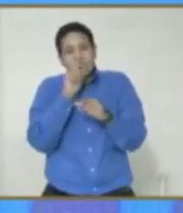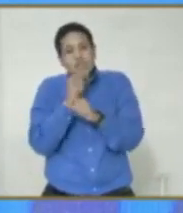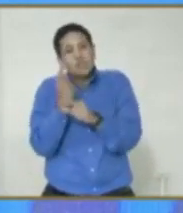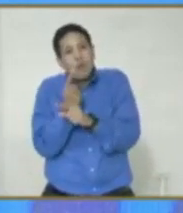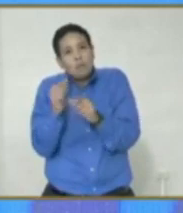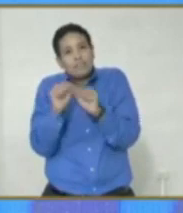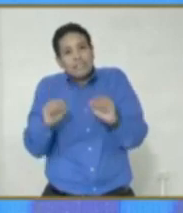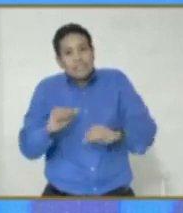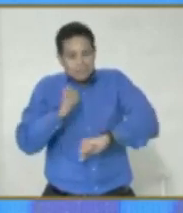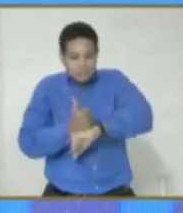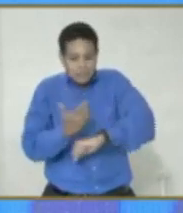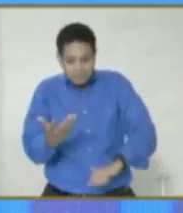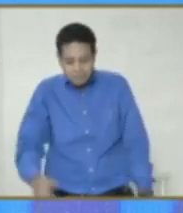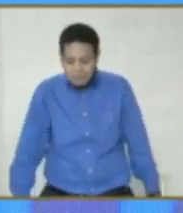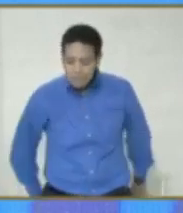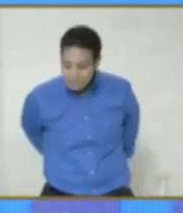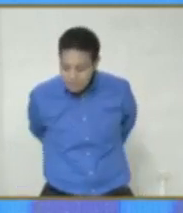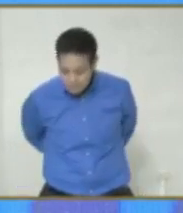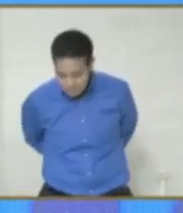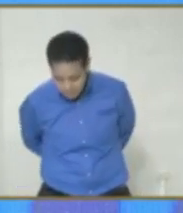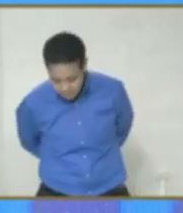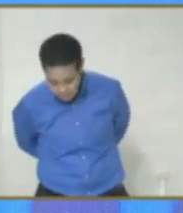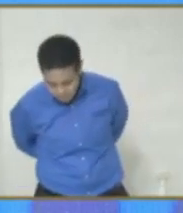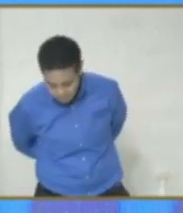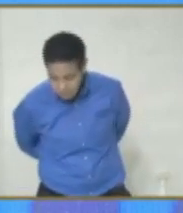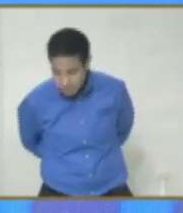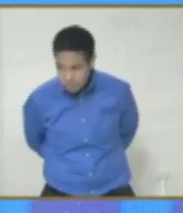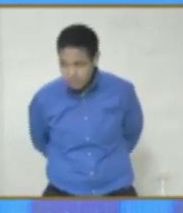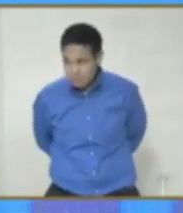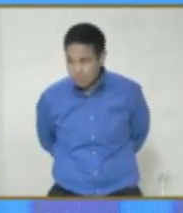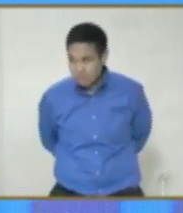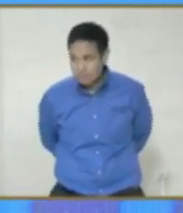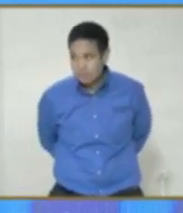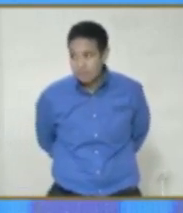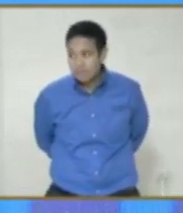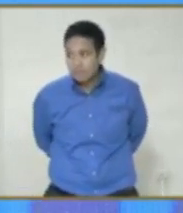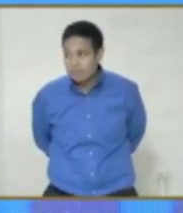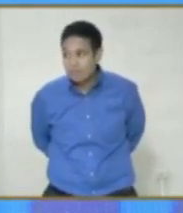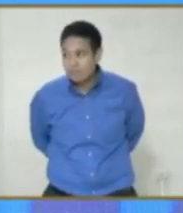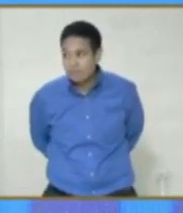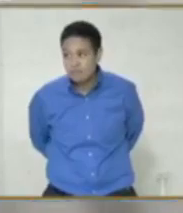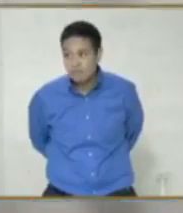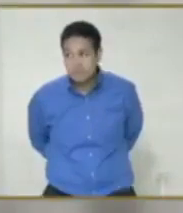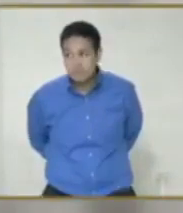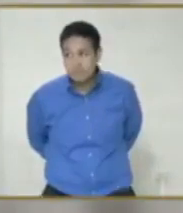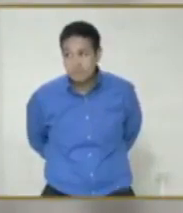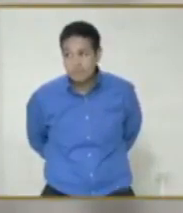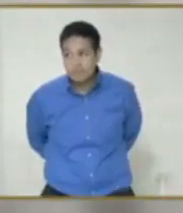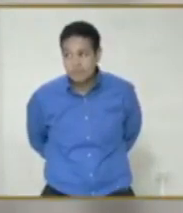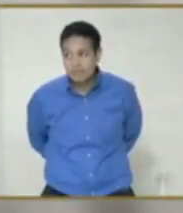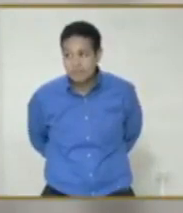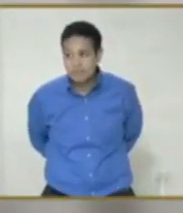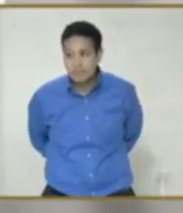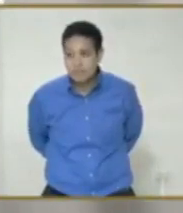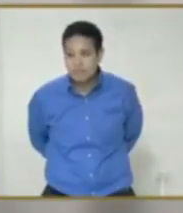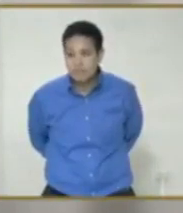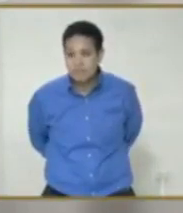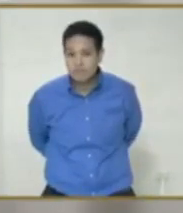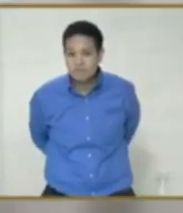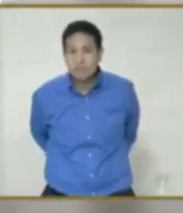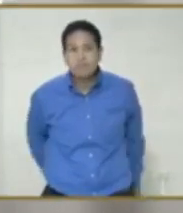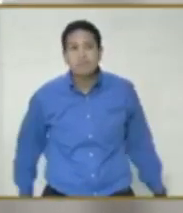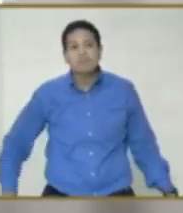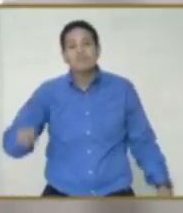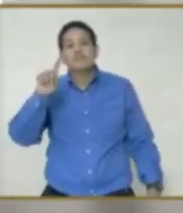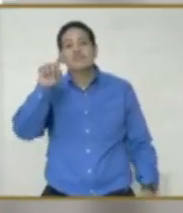Thank you, Minister. There is a question from afar, interestingly from New York City,